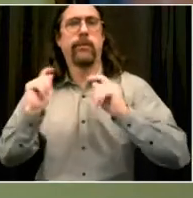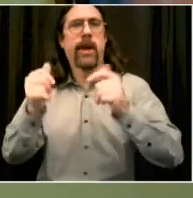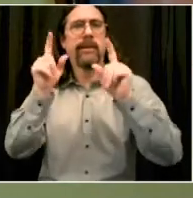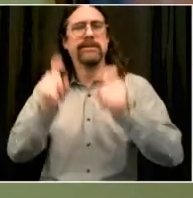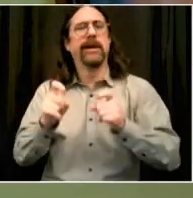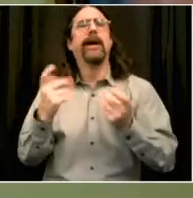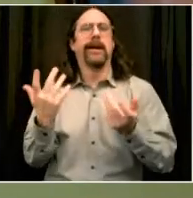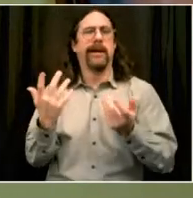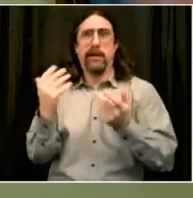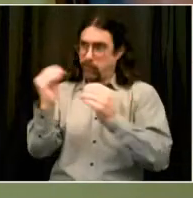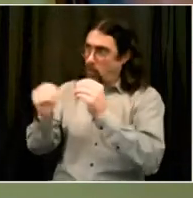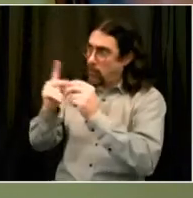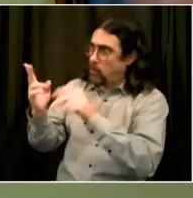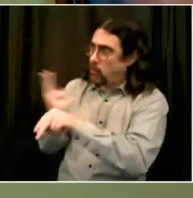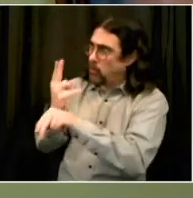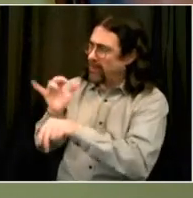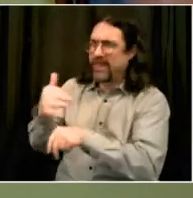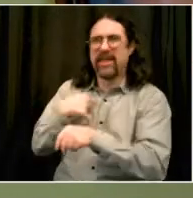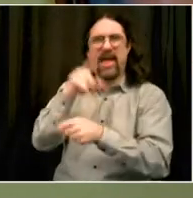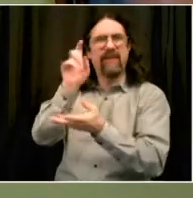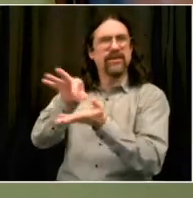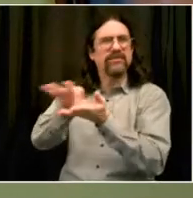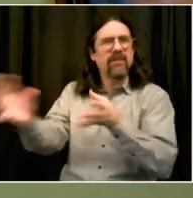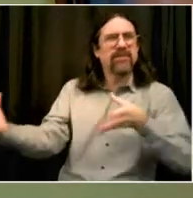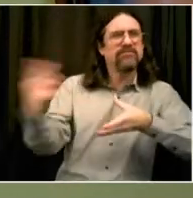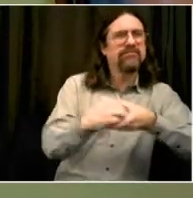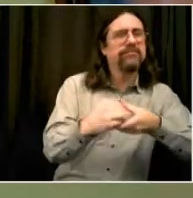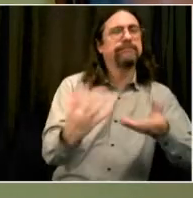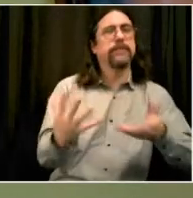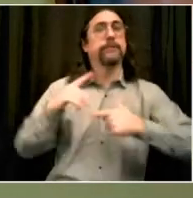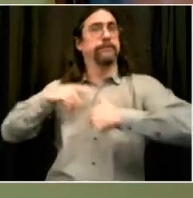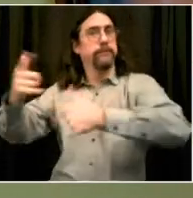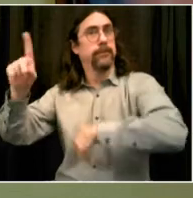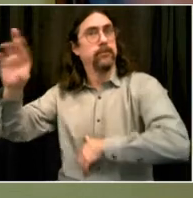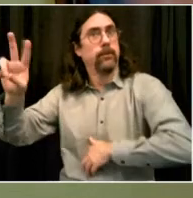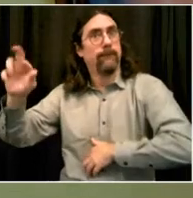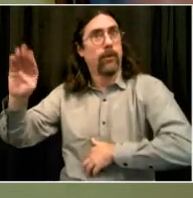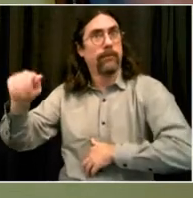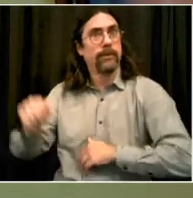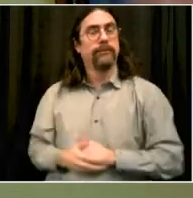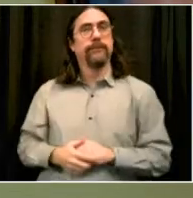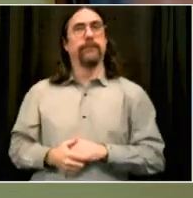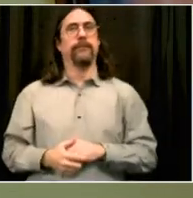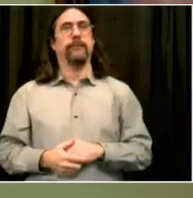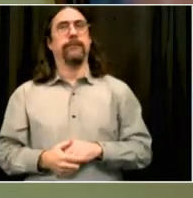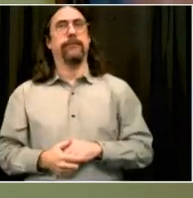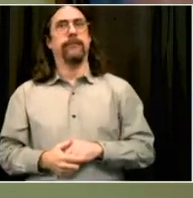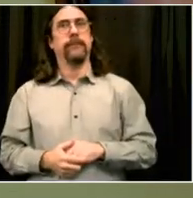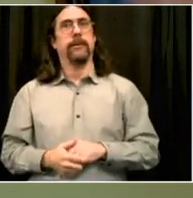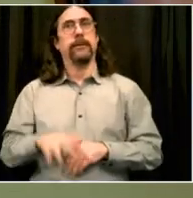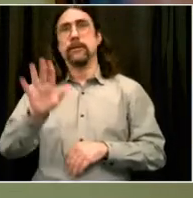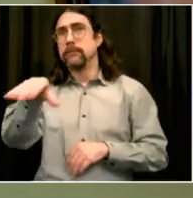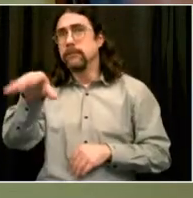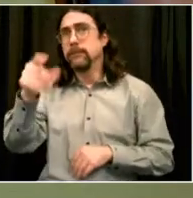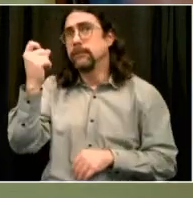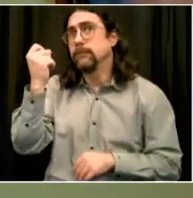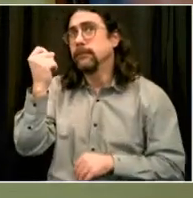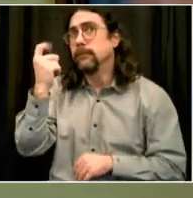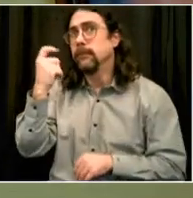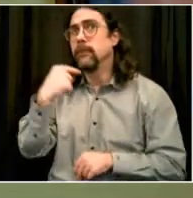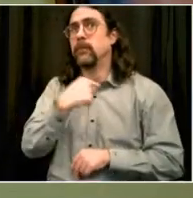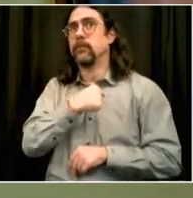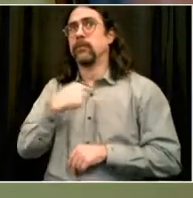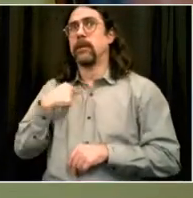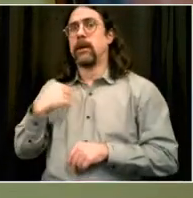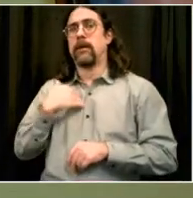of the individual and then to see how we use it for our population data. So at the individual level, our practice has really been the same since the beginning of this,